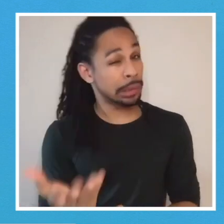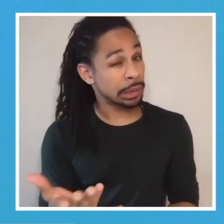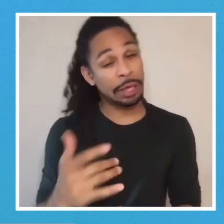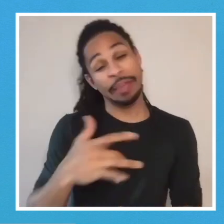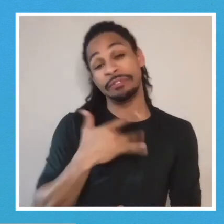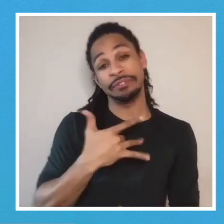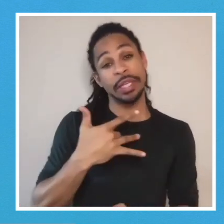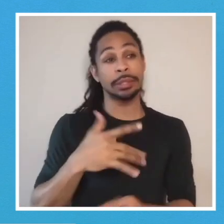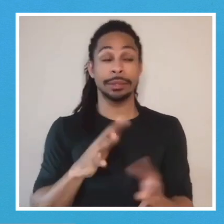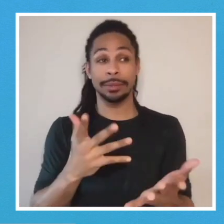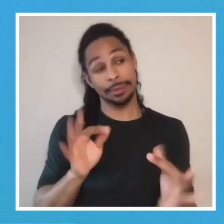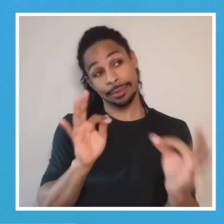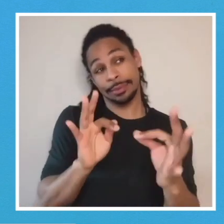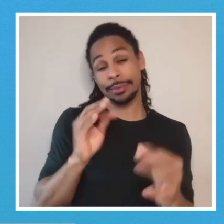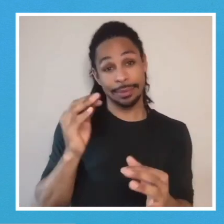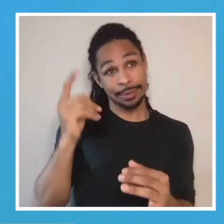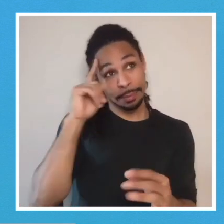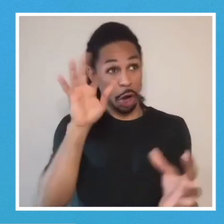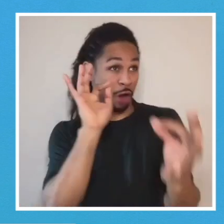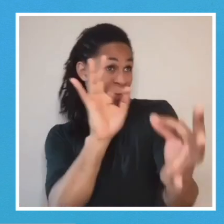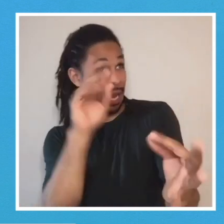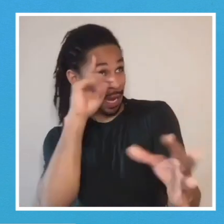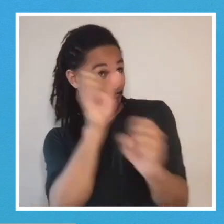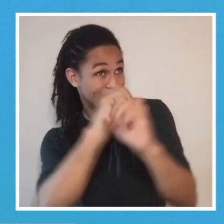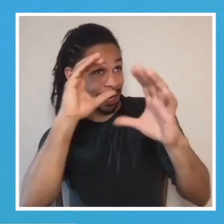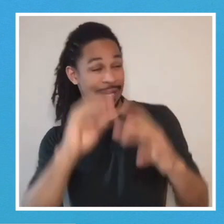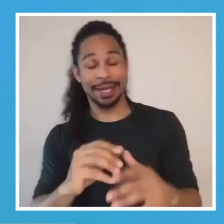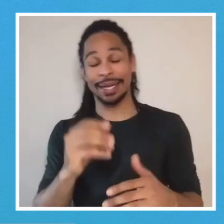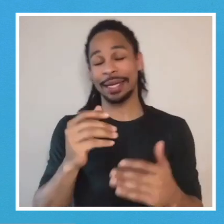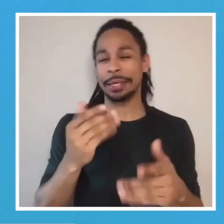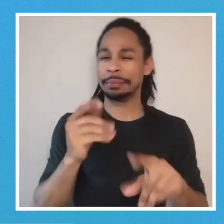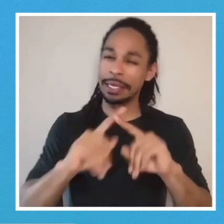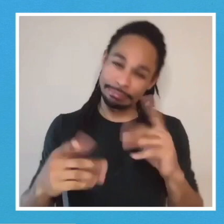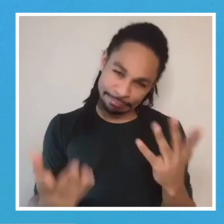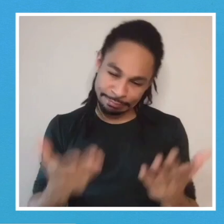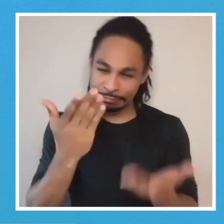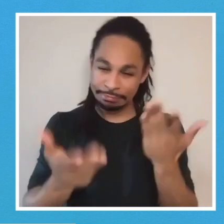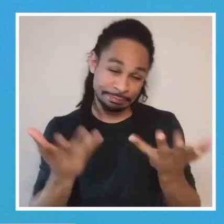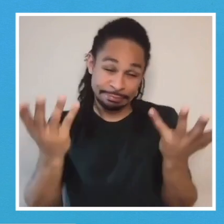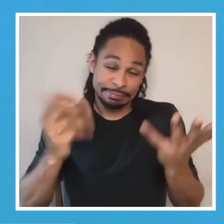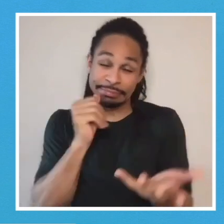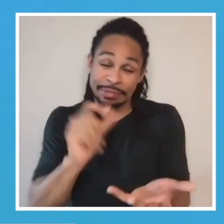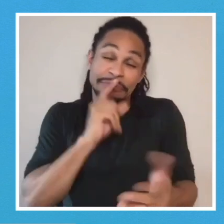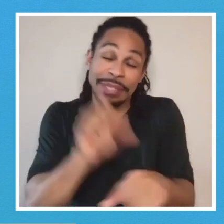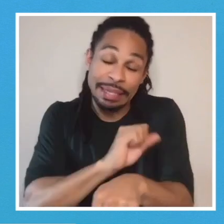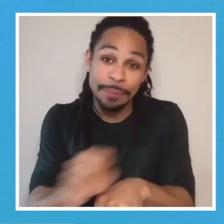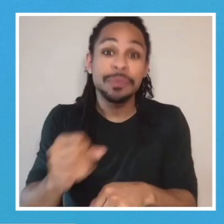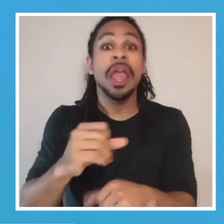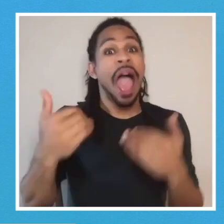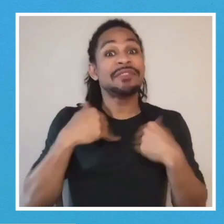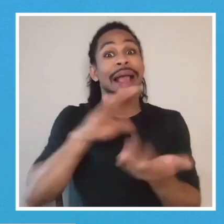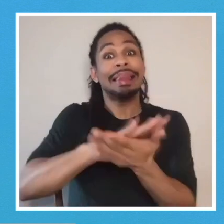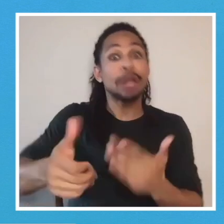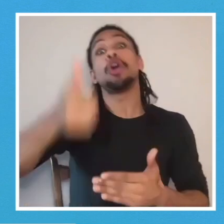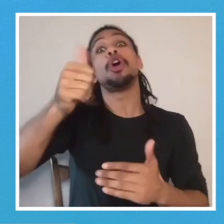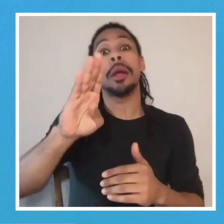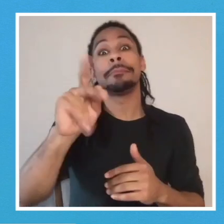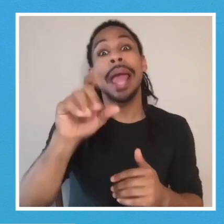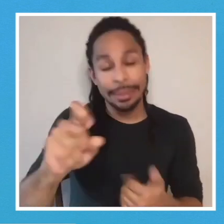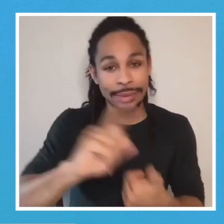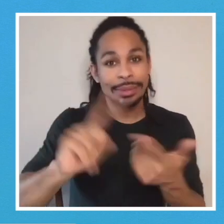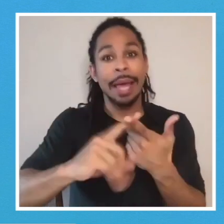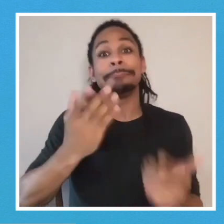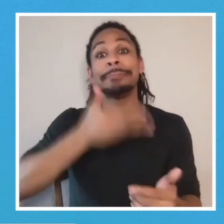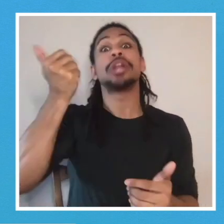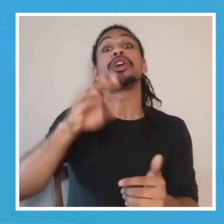ideal, maybe not real, but certainly there are many cleaner banks. And the point is better, like, let's move away